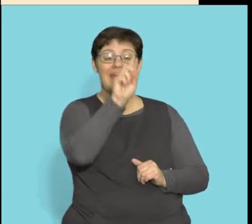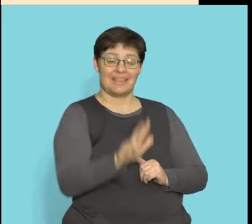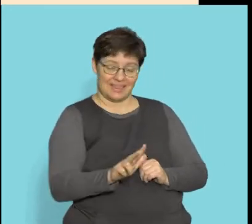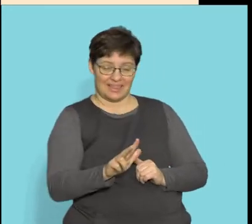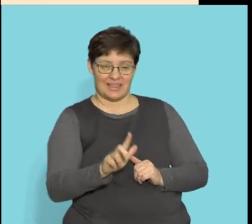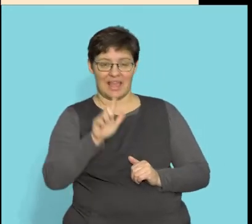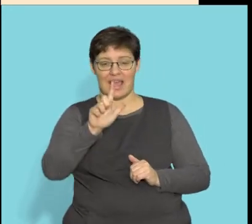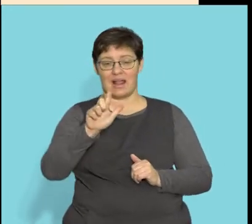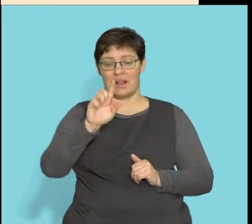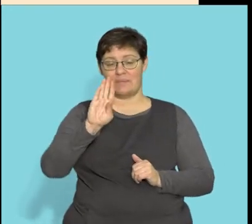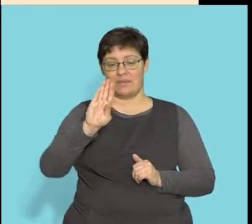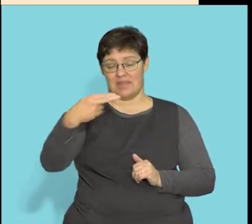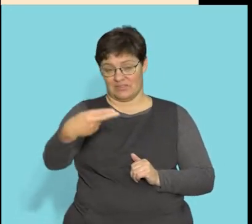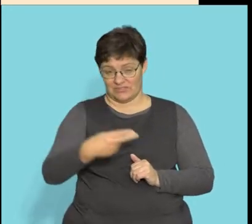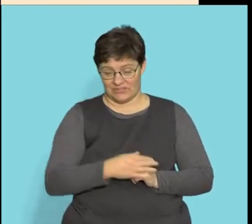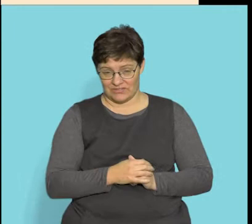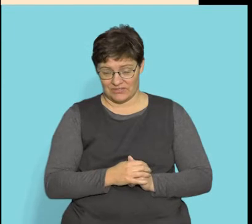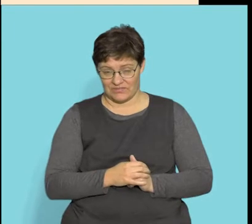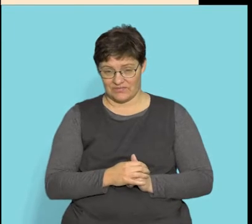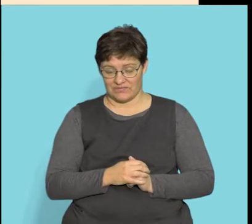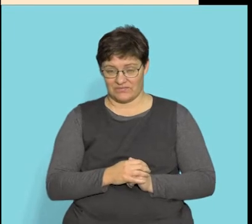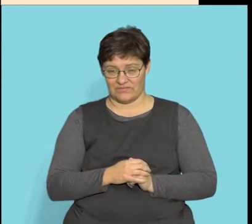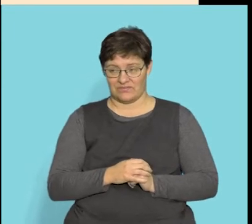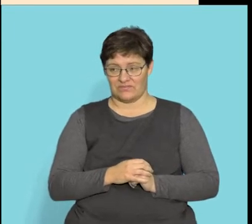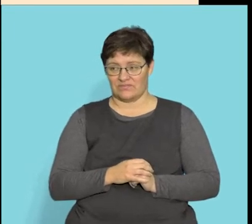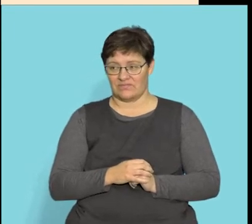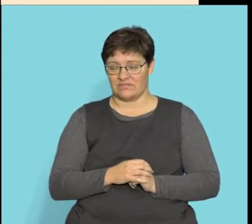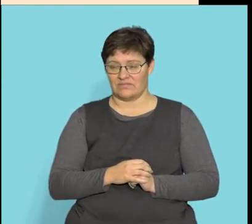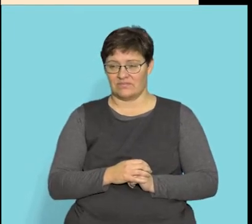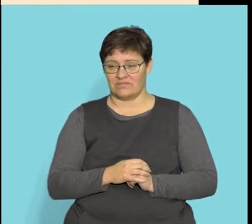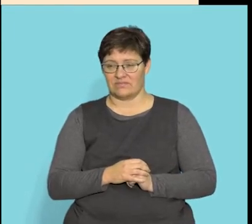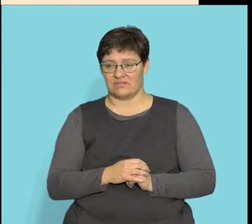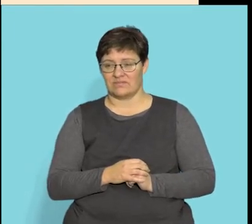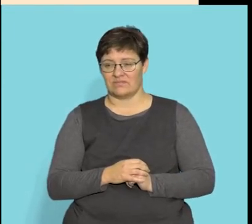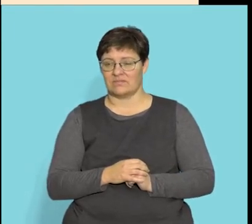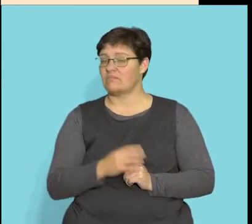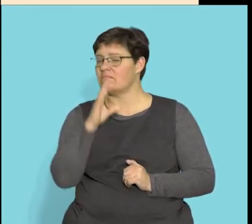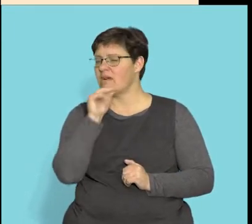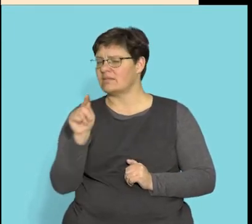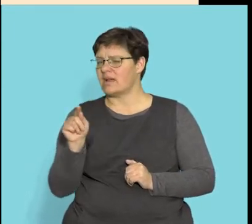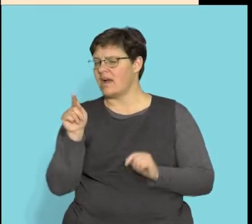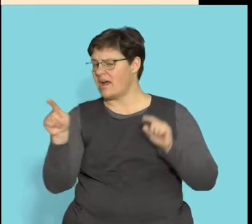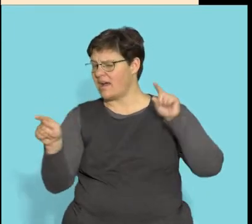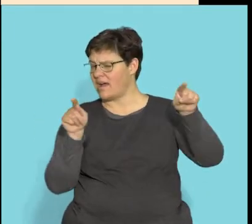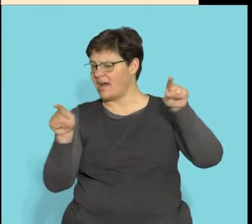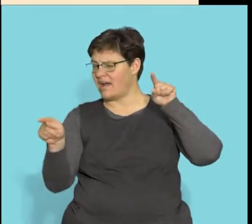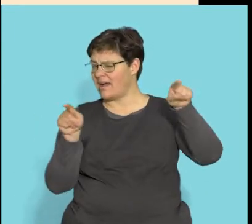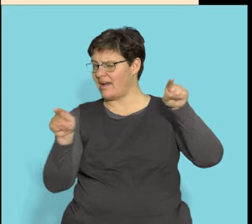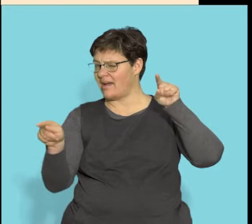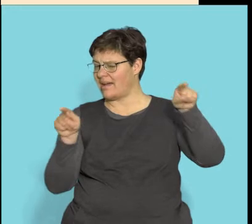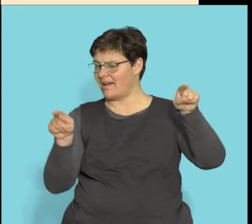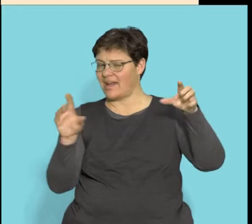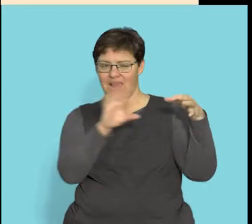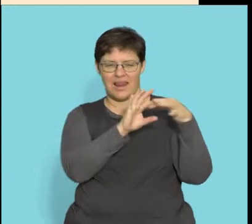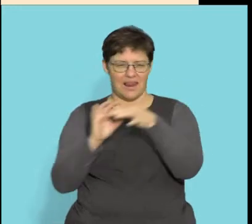to 1/8 times length times breadth times height. I'm going to ask you guys to carry on thinking about